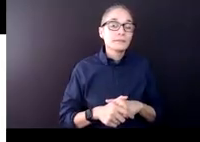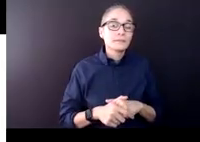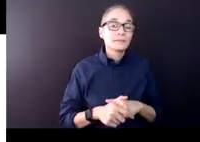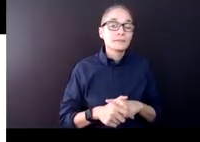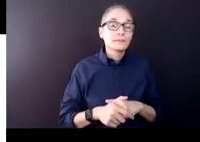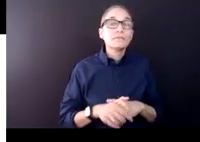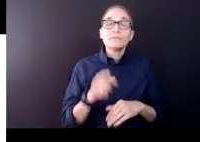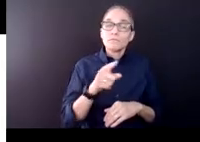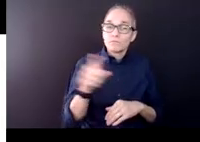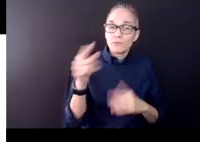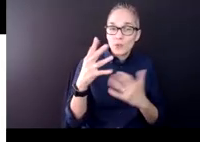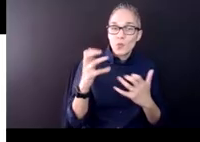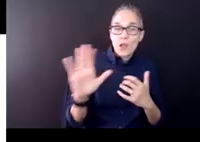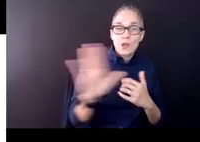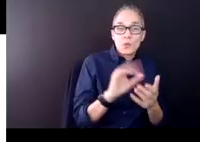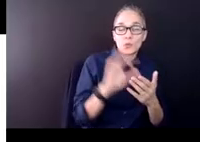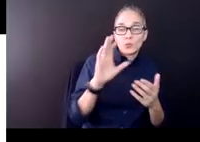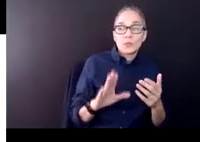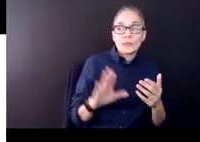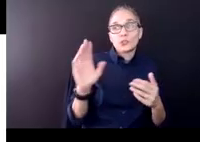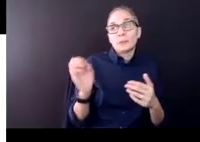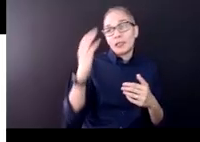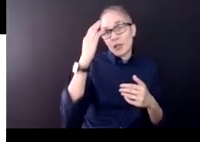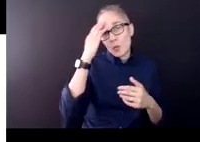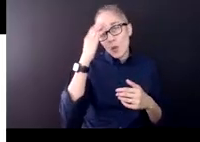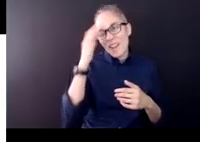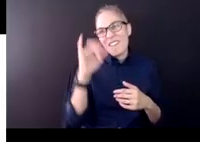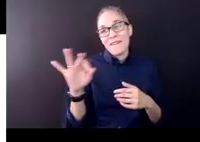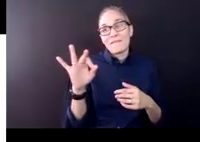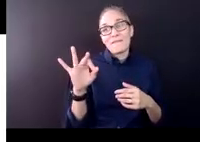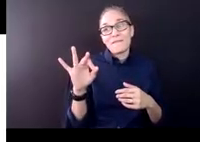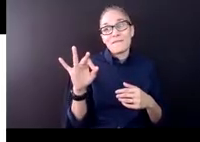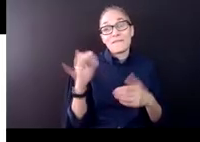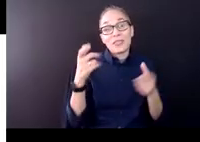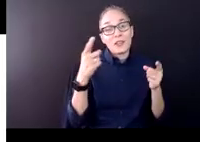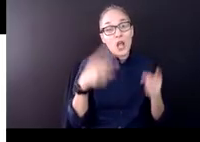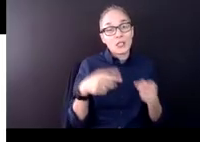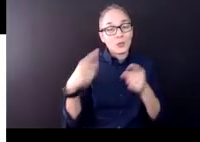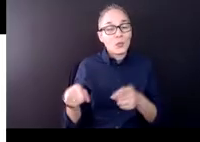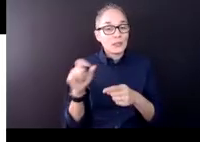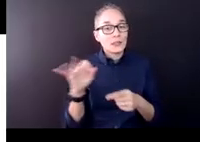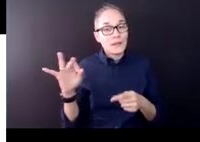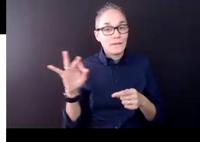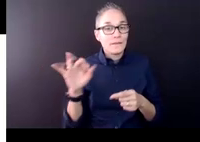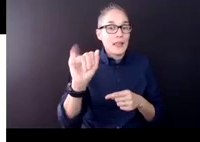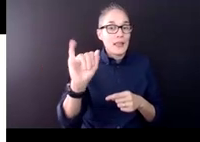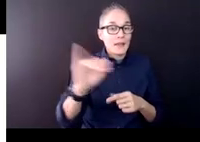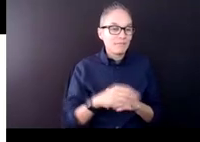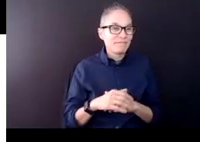again be aware of the full implications and consequences of